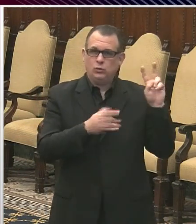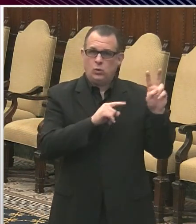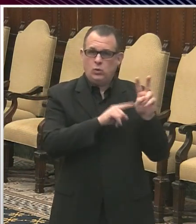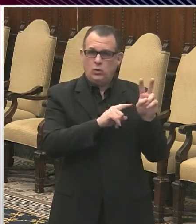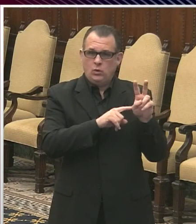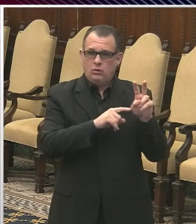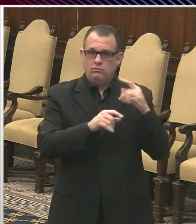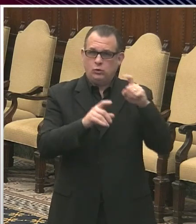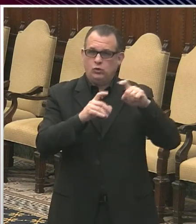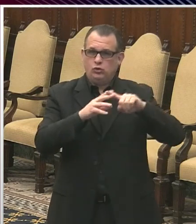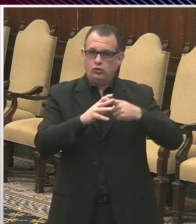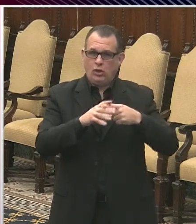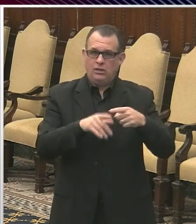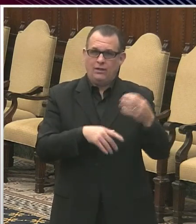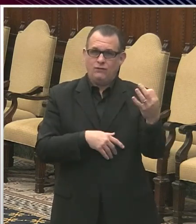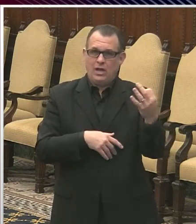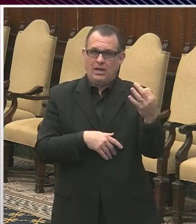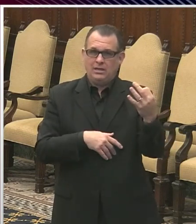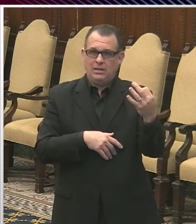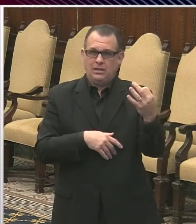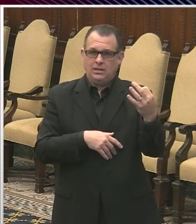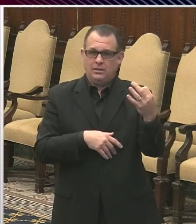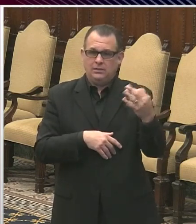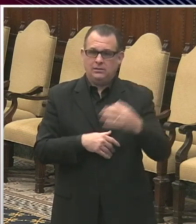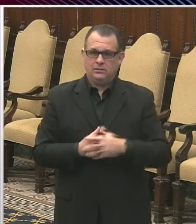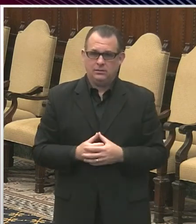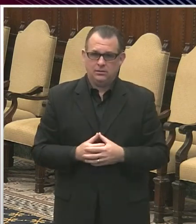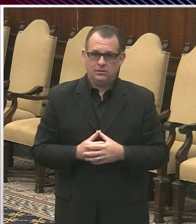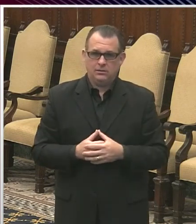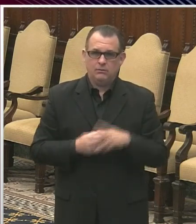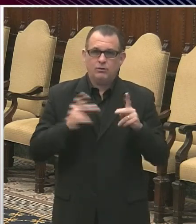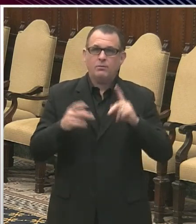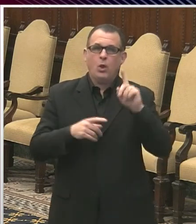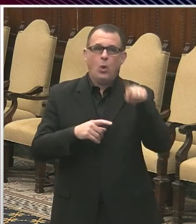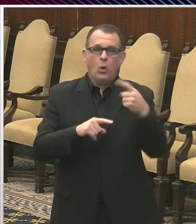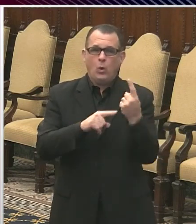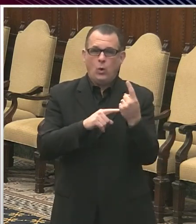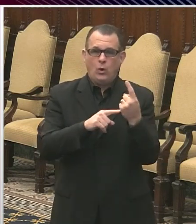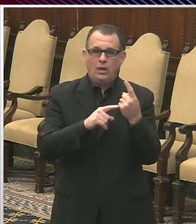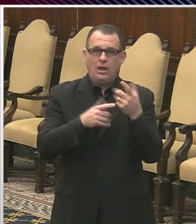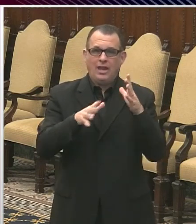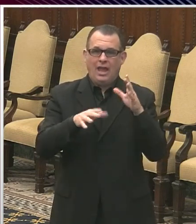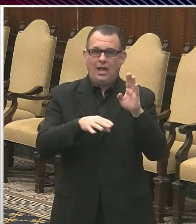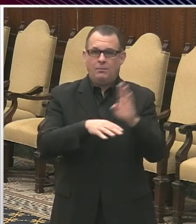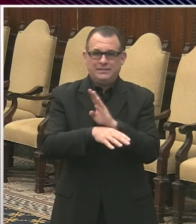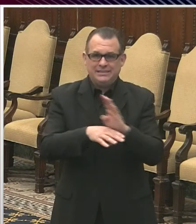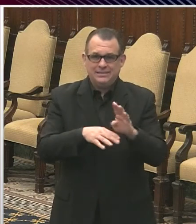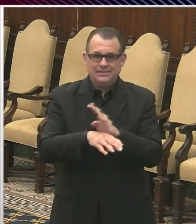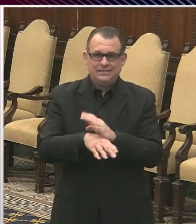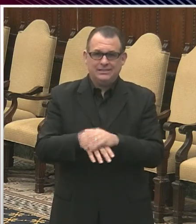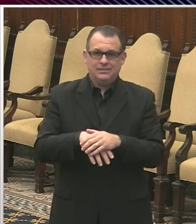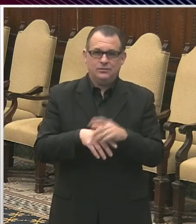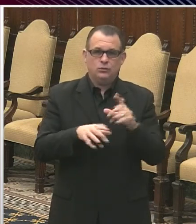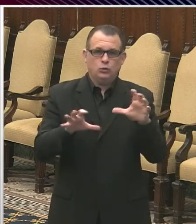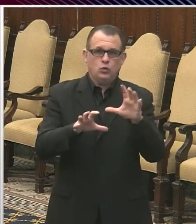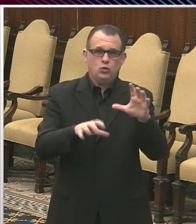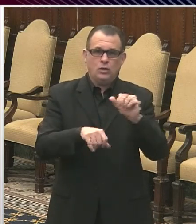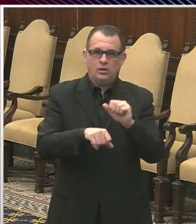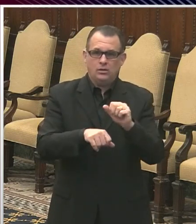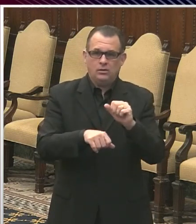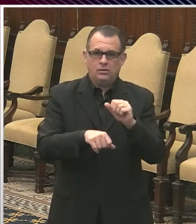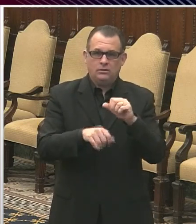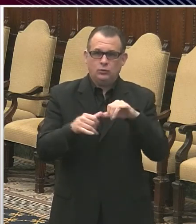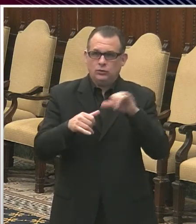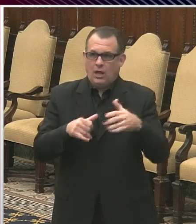Friday. That would people with airport business would be allowed inside the terminals. And so they'll be,